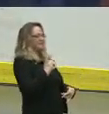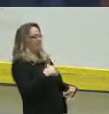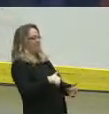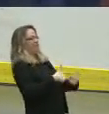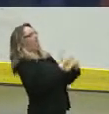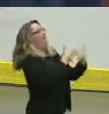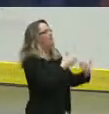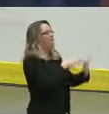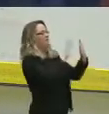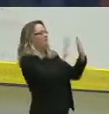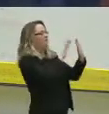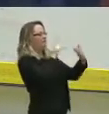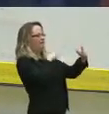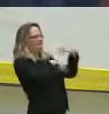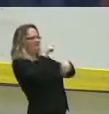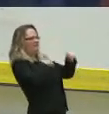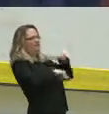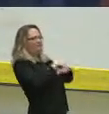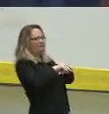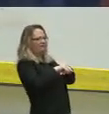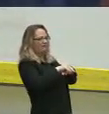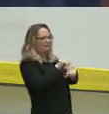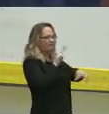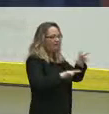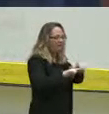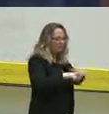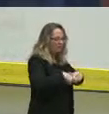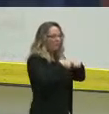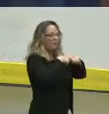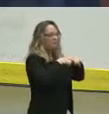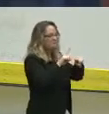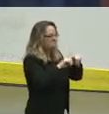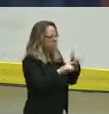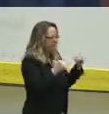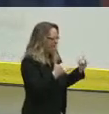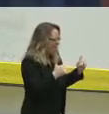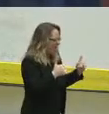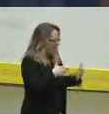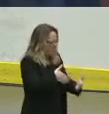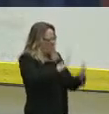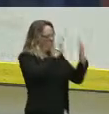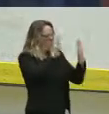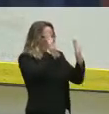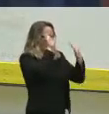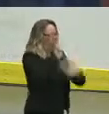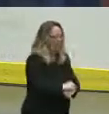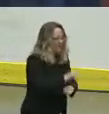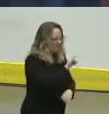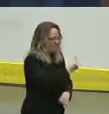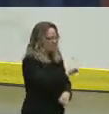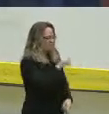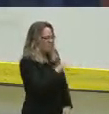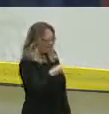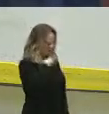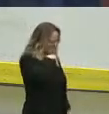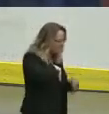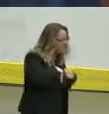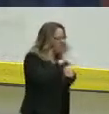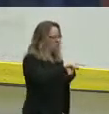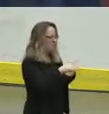that struggle reveals the brighter, stronger, and sexiest you, I really wanted to highlight that. Because your hard